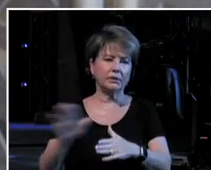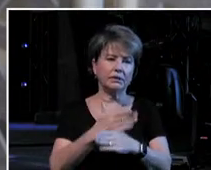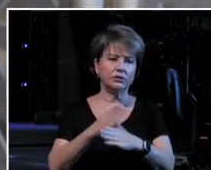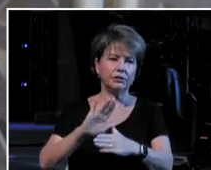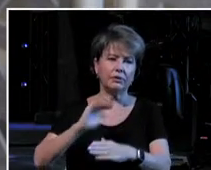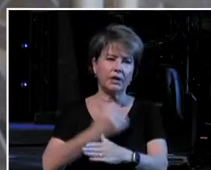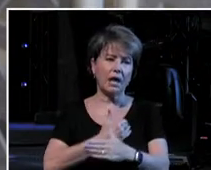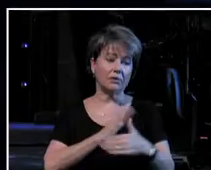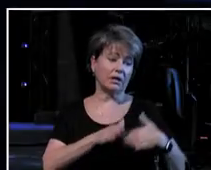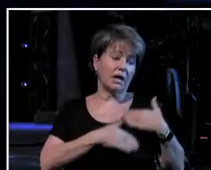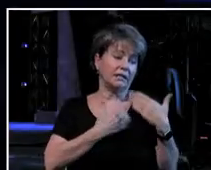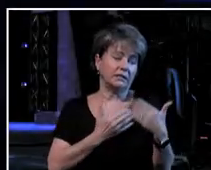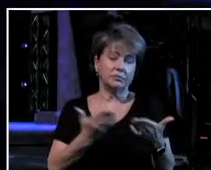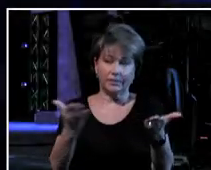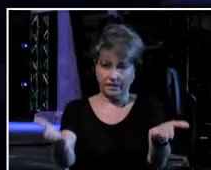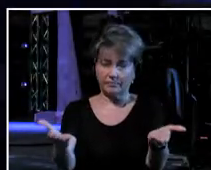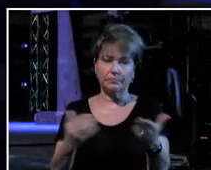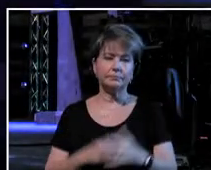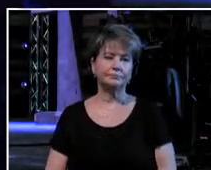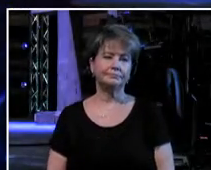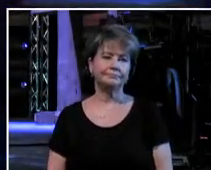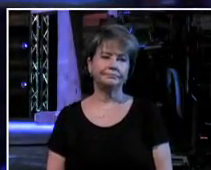our kindness.